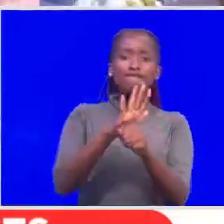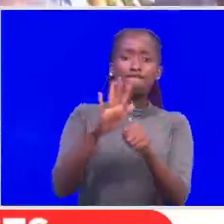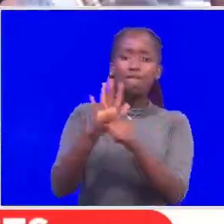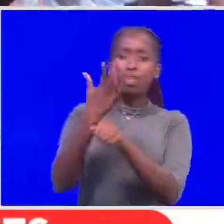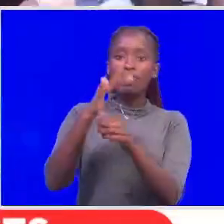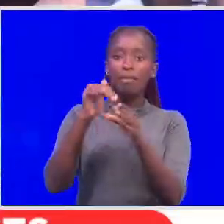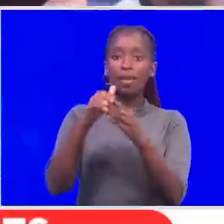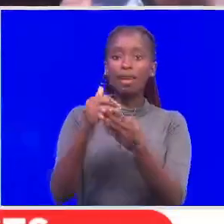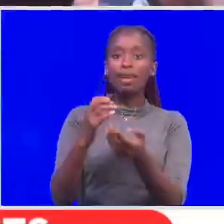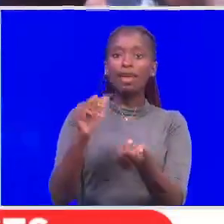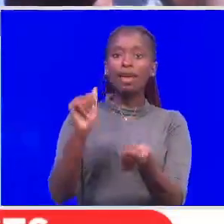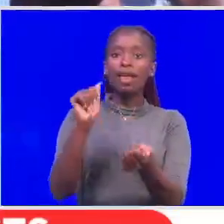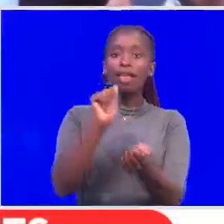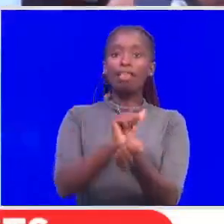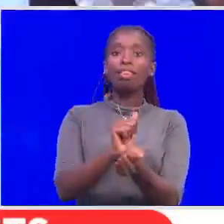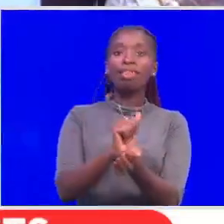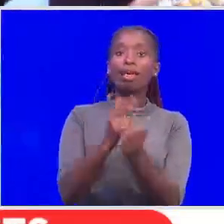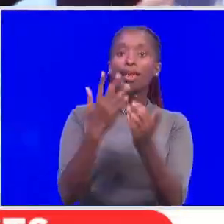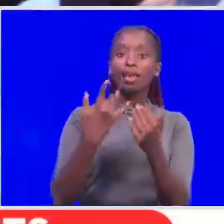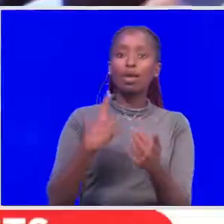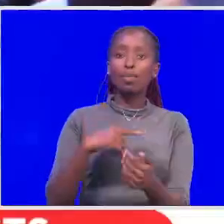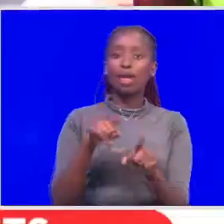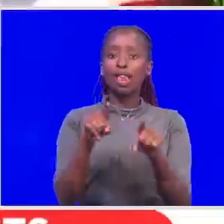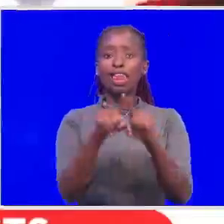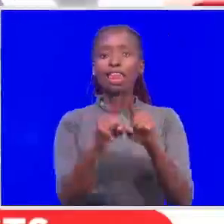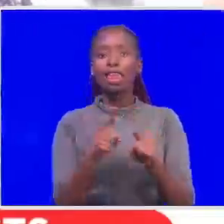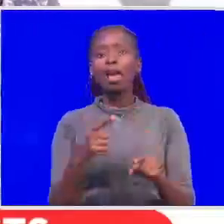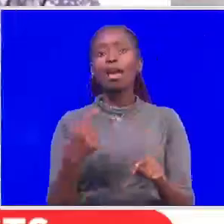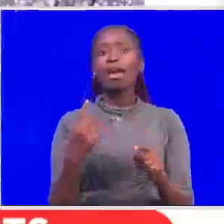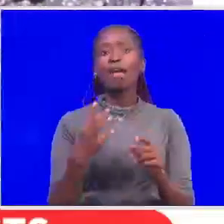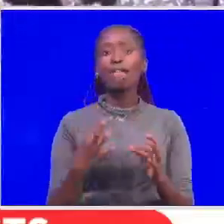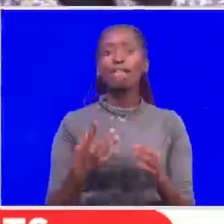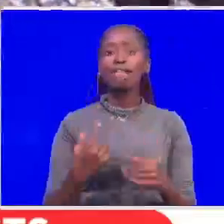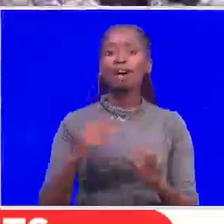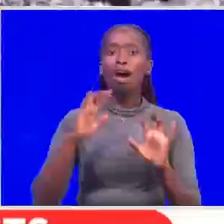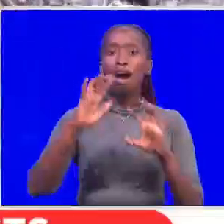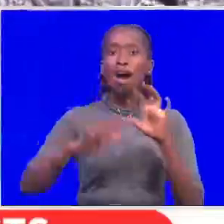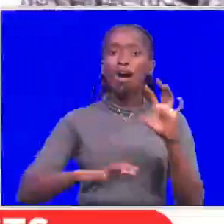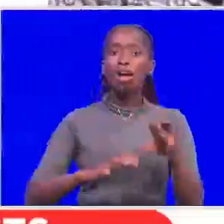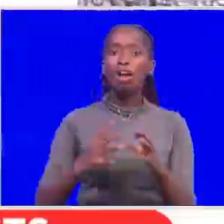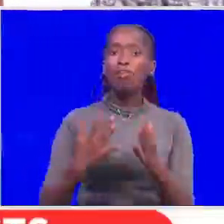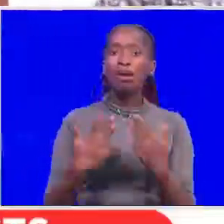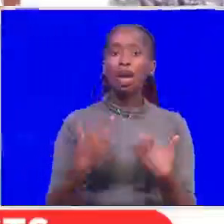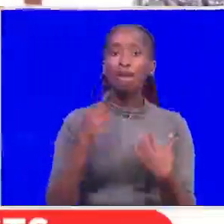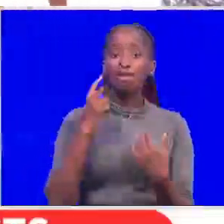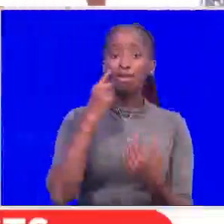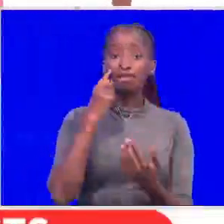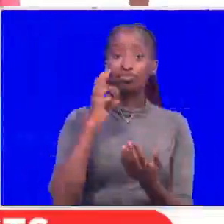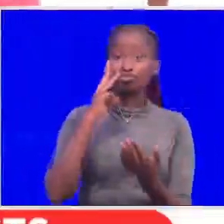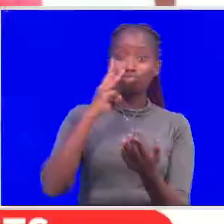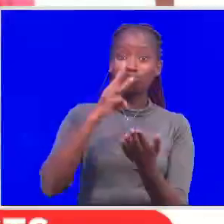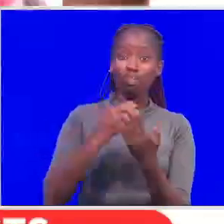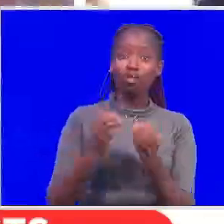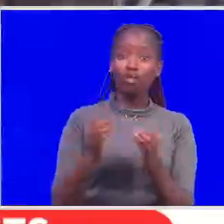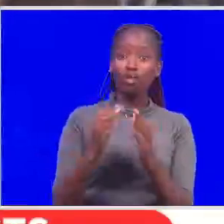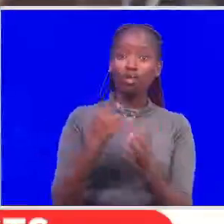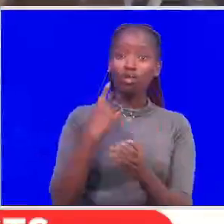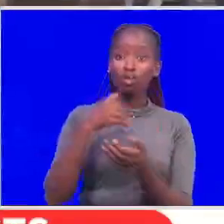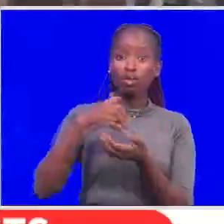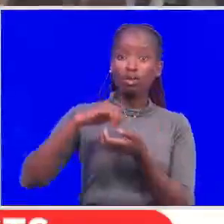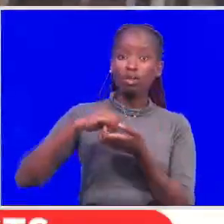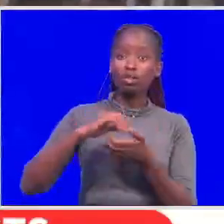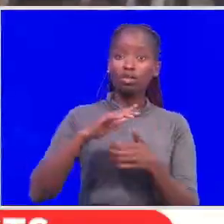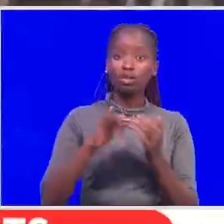kila tumekuwa manyama kila wakati ni marisasi. According to eyewitnesses, a group of police officers were engaged in a barroom brawl